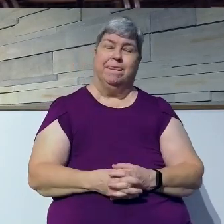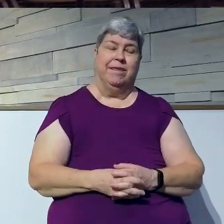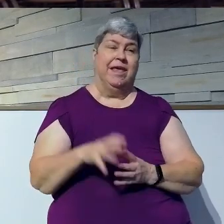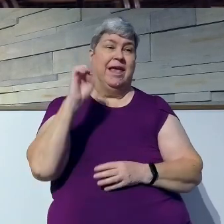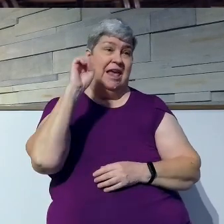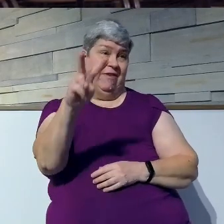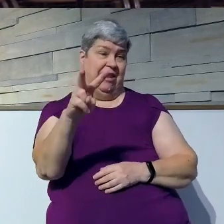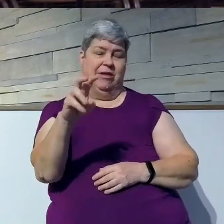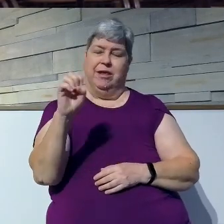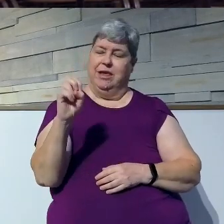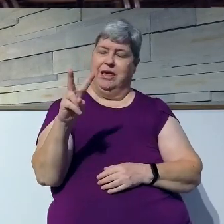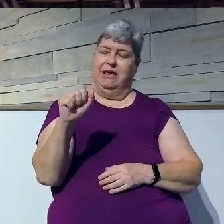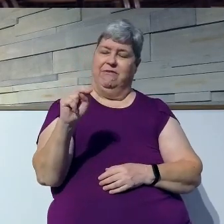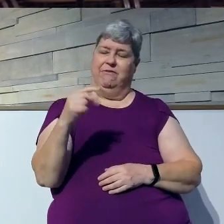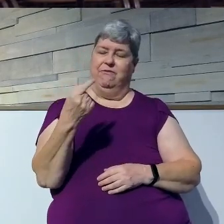Evangelism.